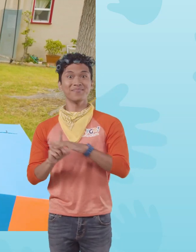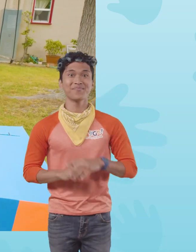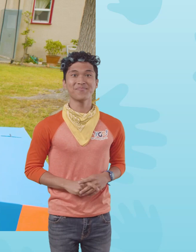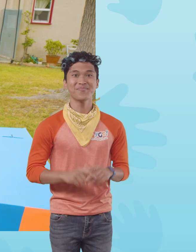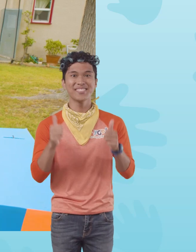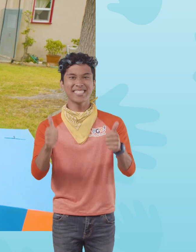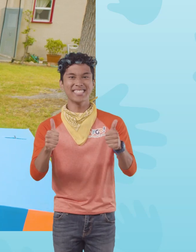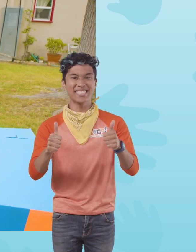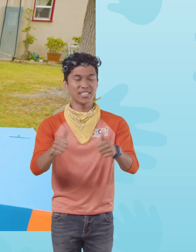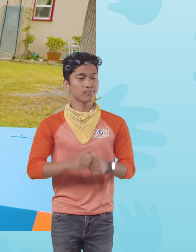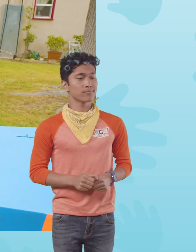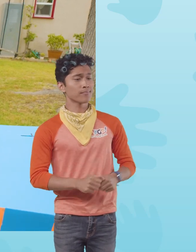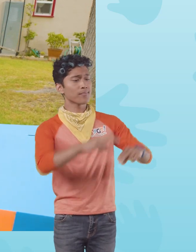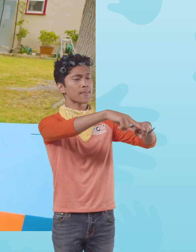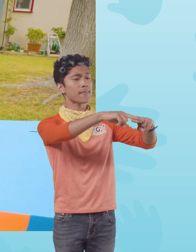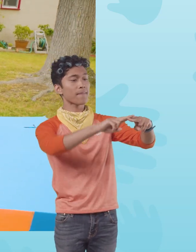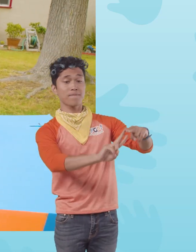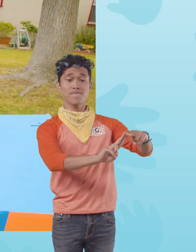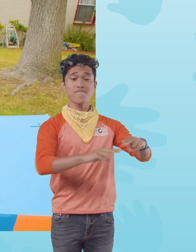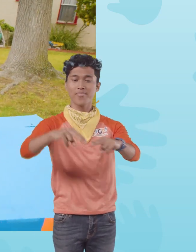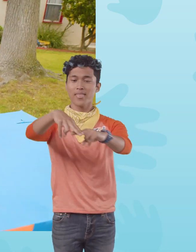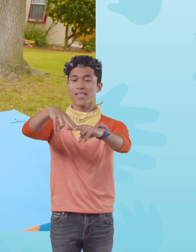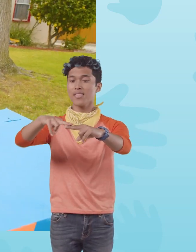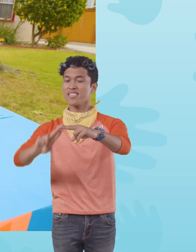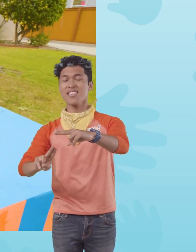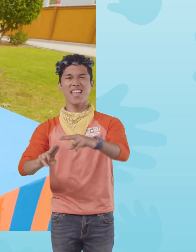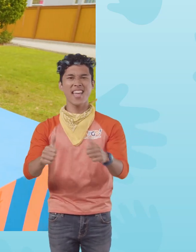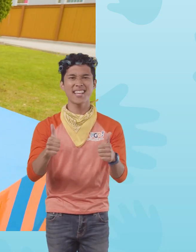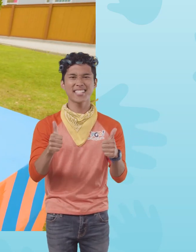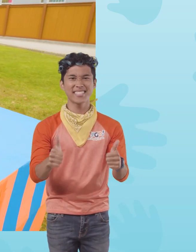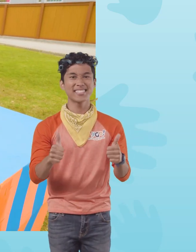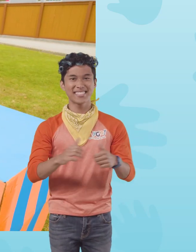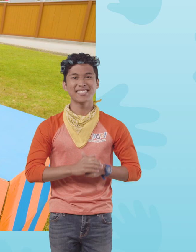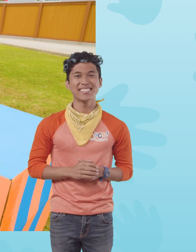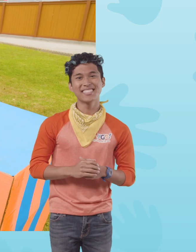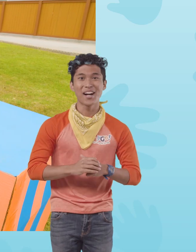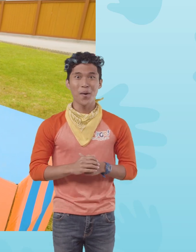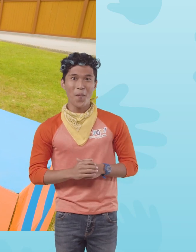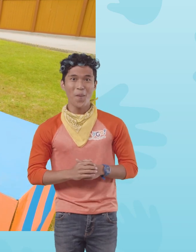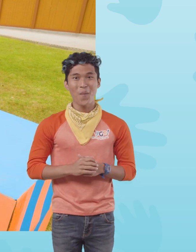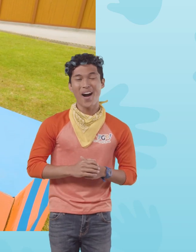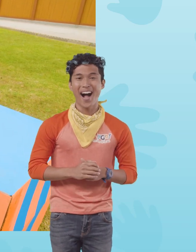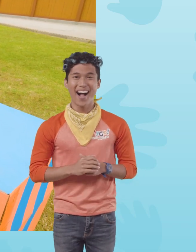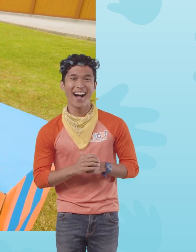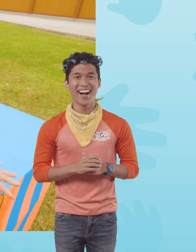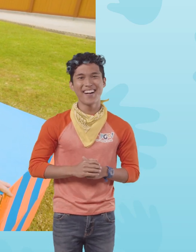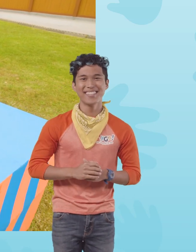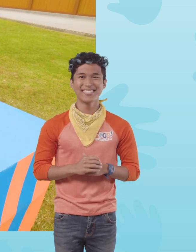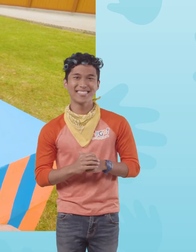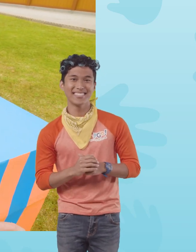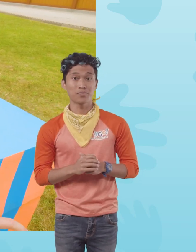Okay, let's put some tape right here. There we go. Wow. All